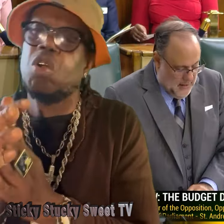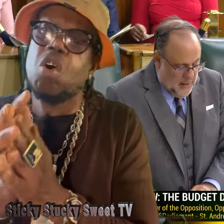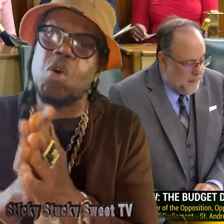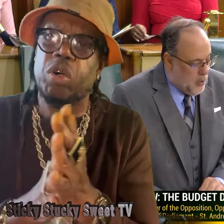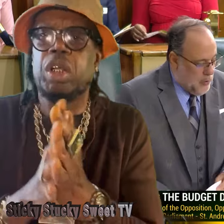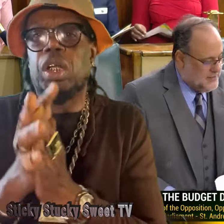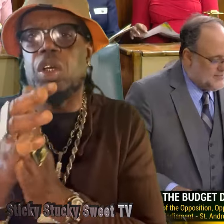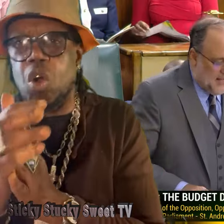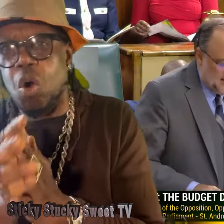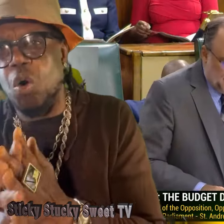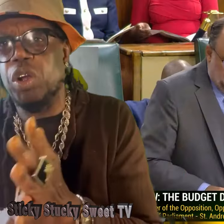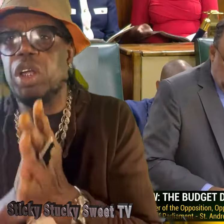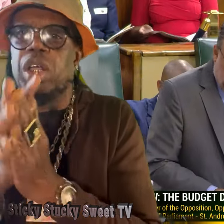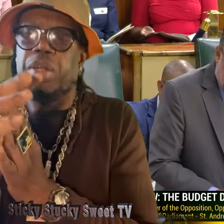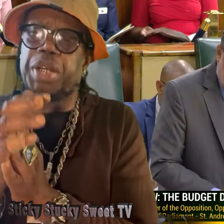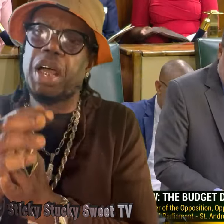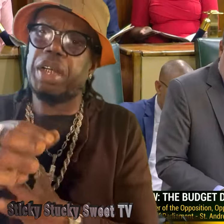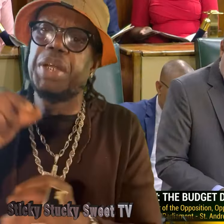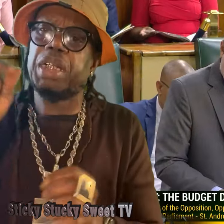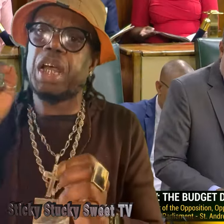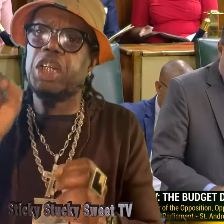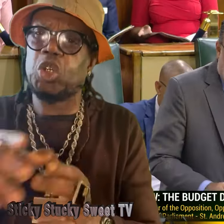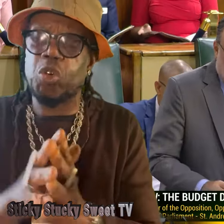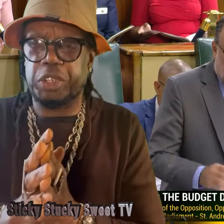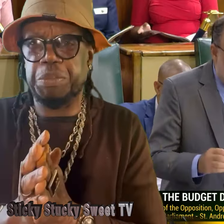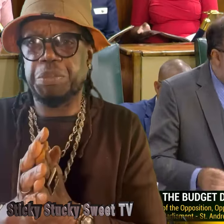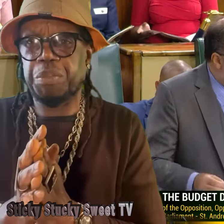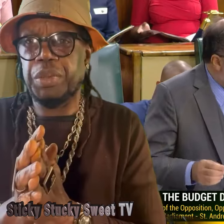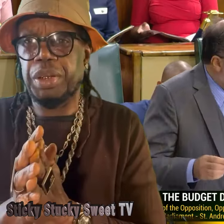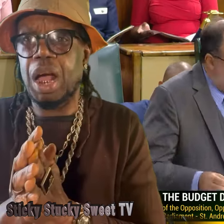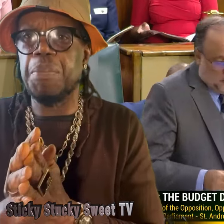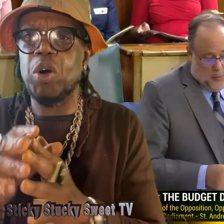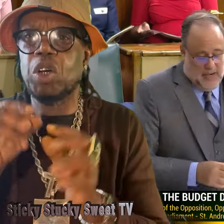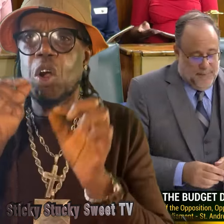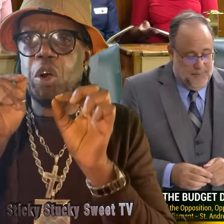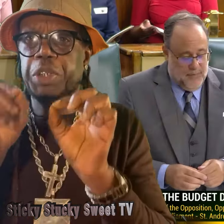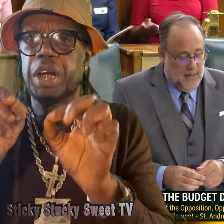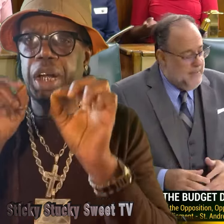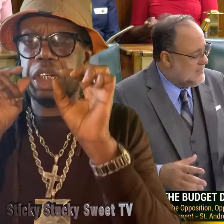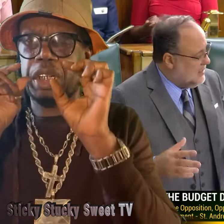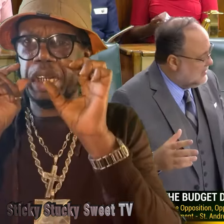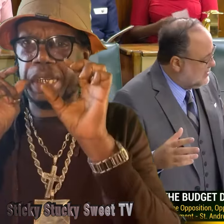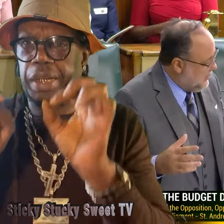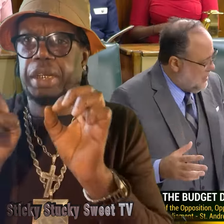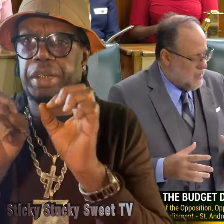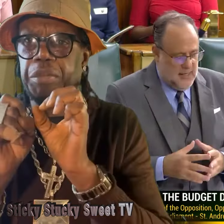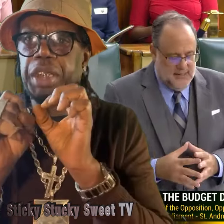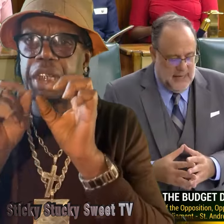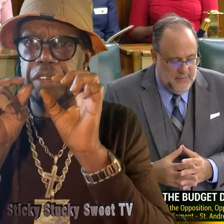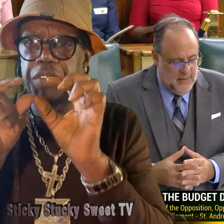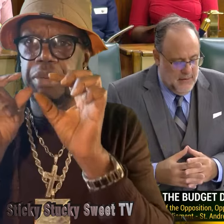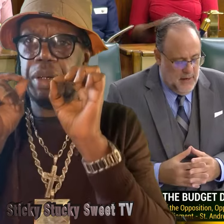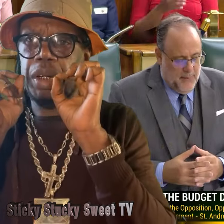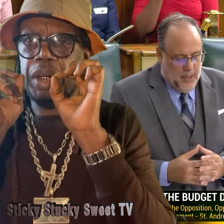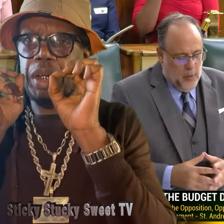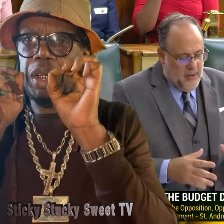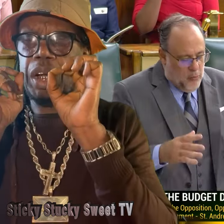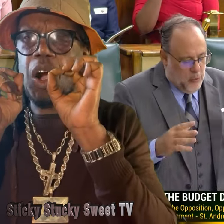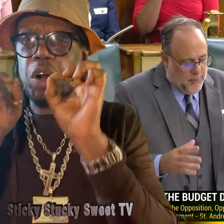about low, because they might tell the truth about the corruption and the six teeth